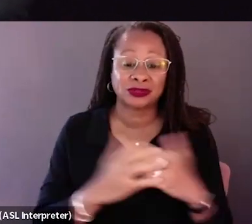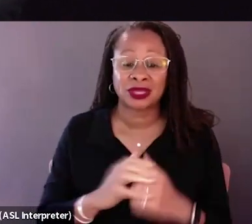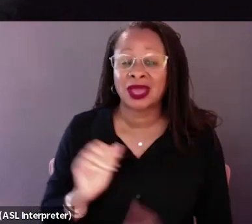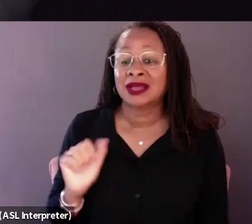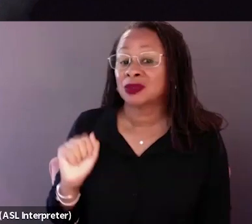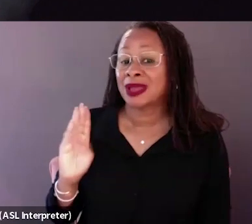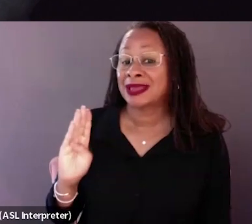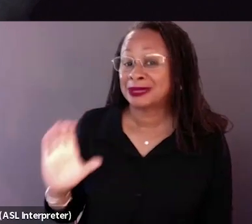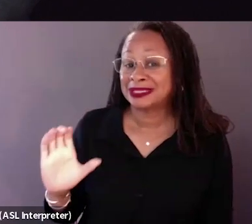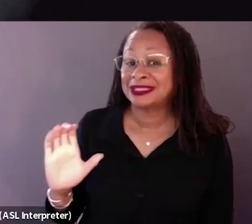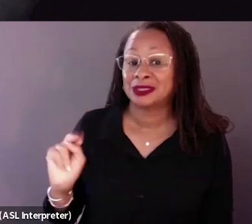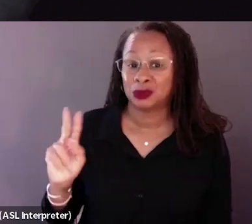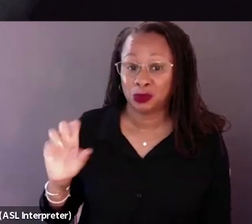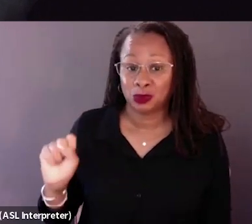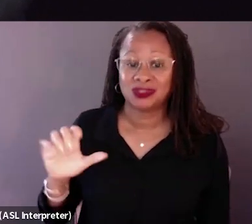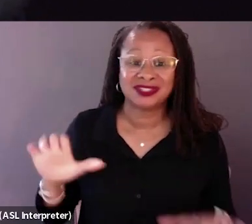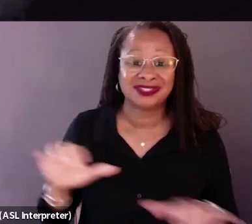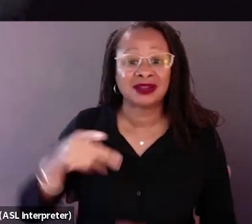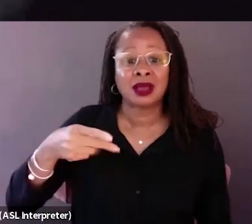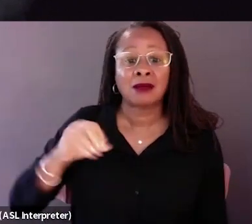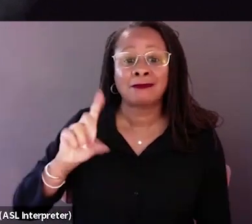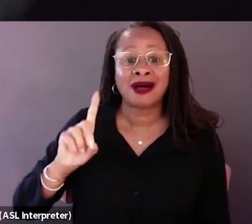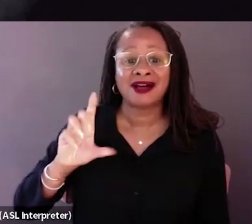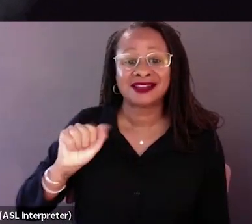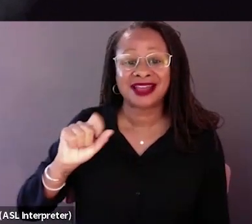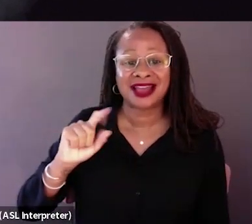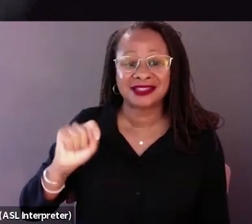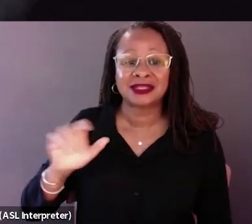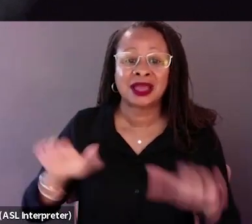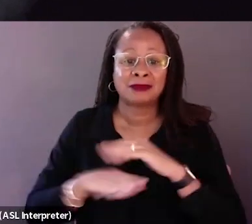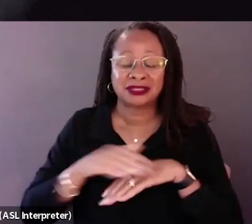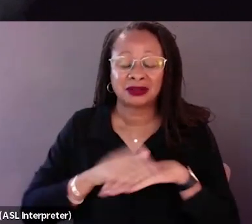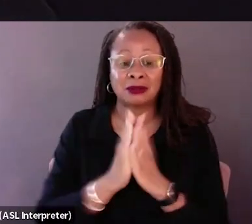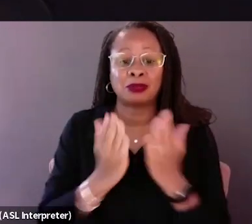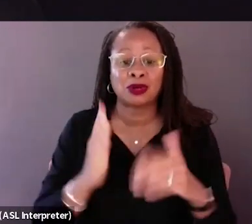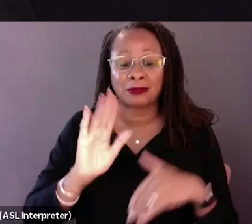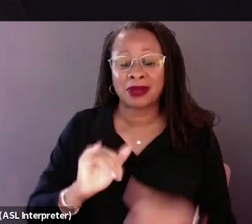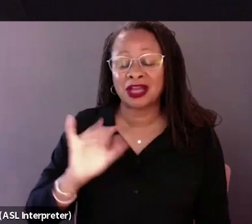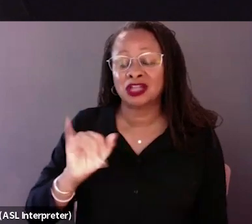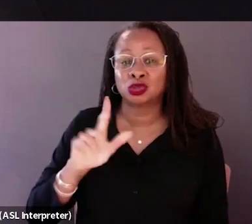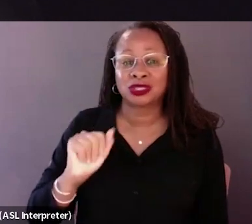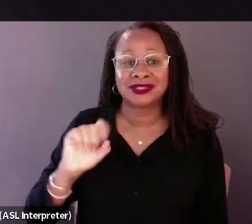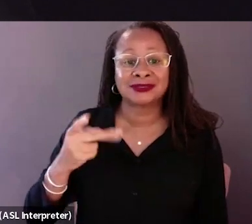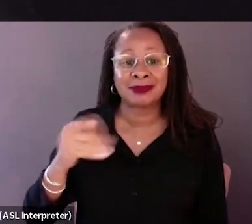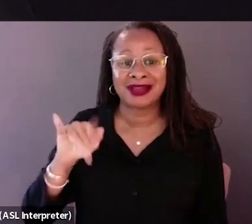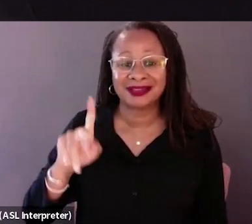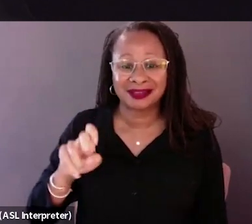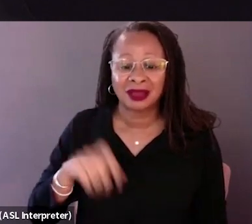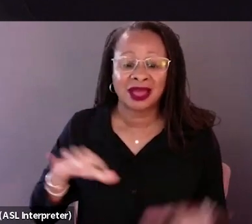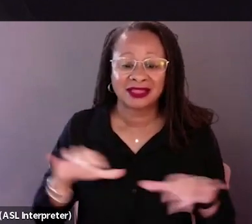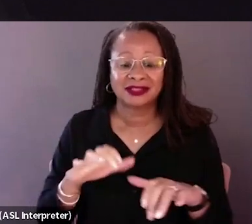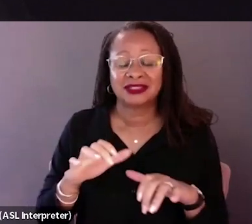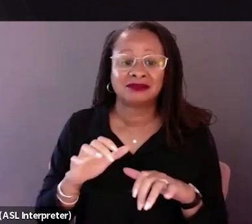ABC News had done a podcast based on the book by Julia Zweig. And so they, had the